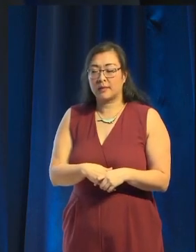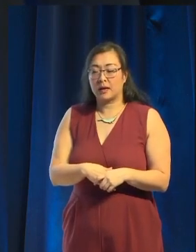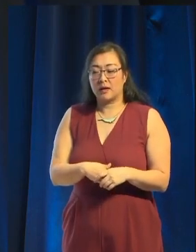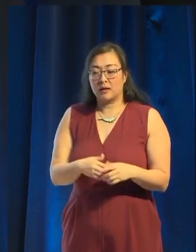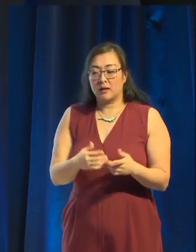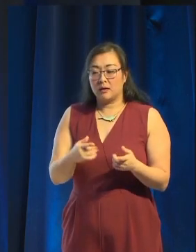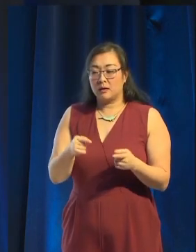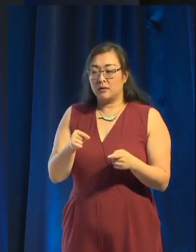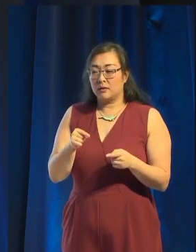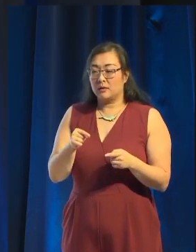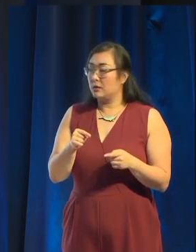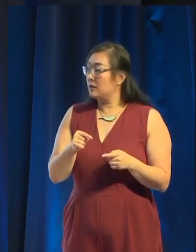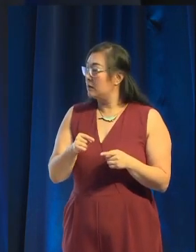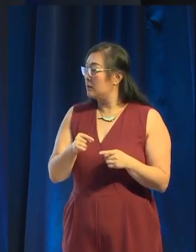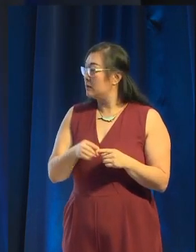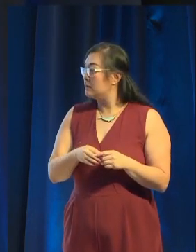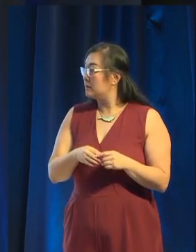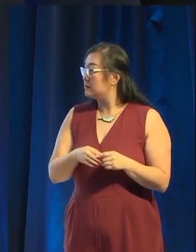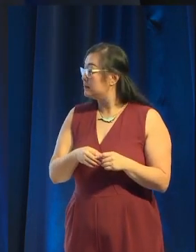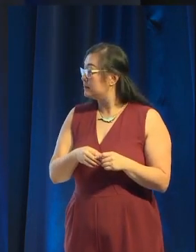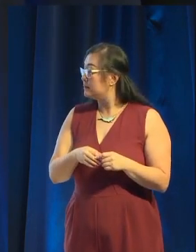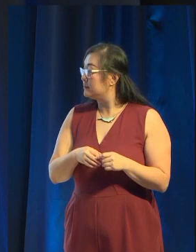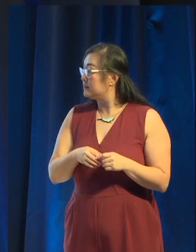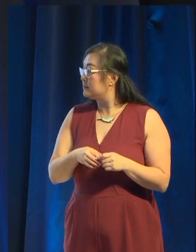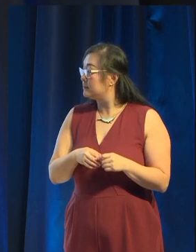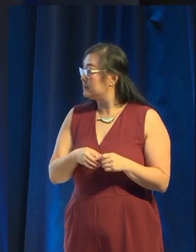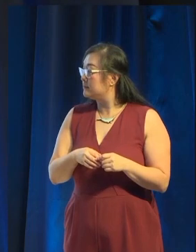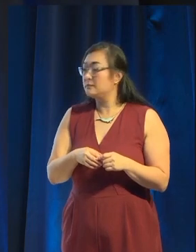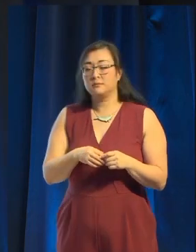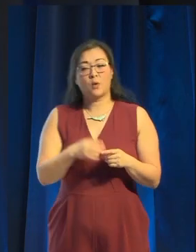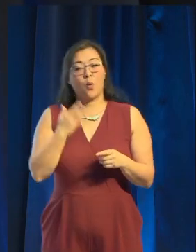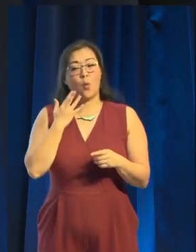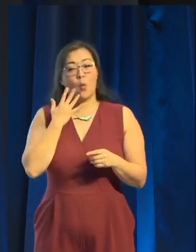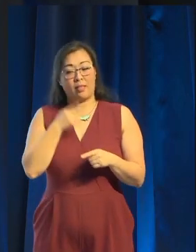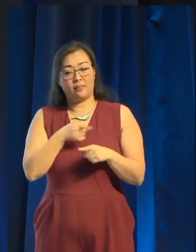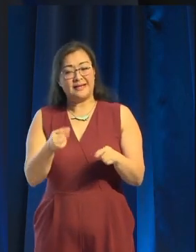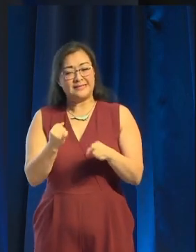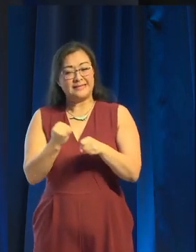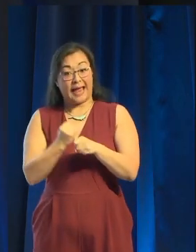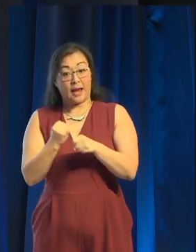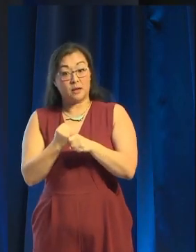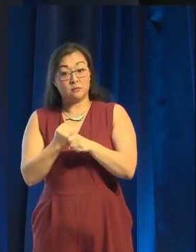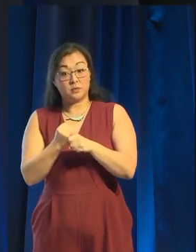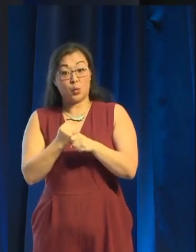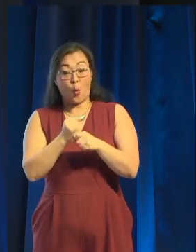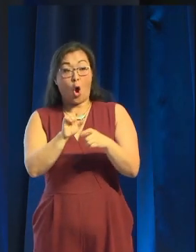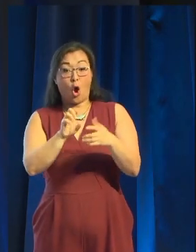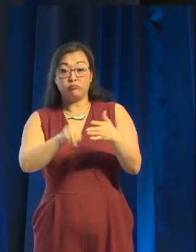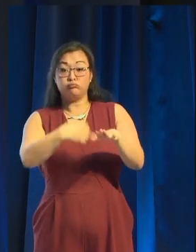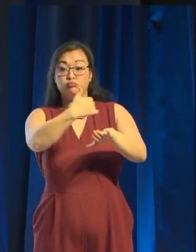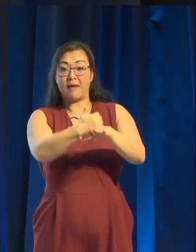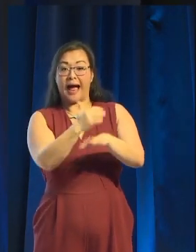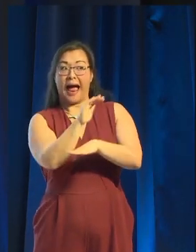published outside of Japan, the genres began to change. And for example, the